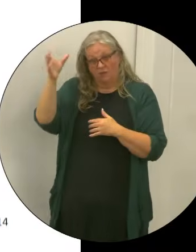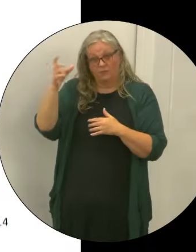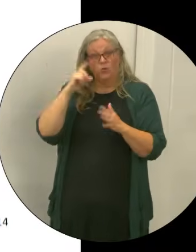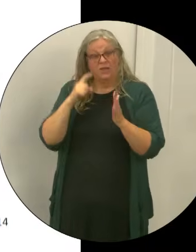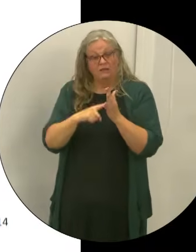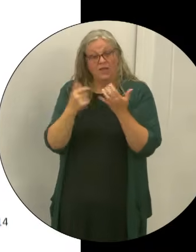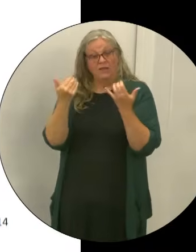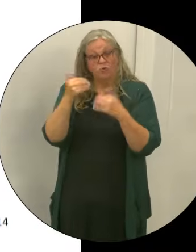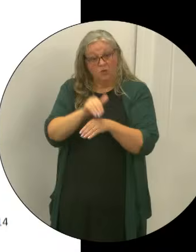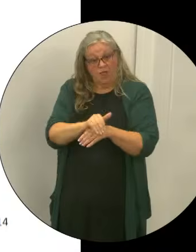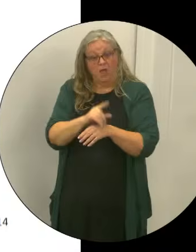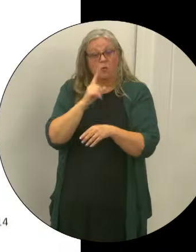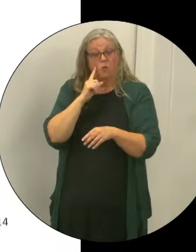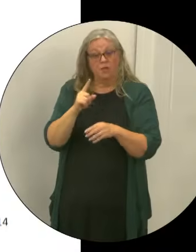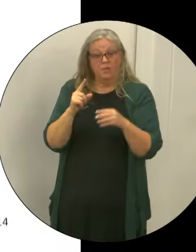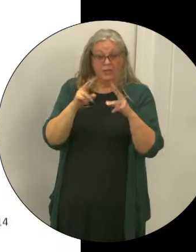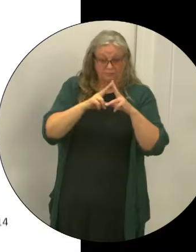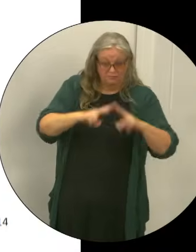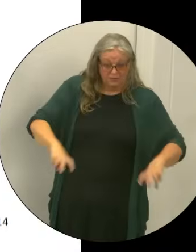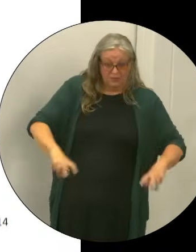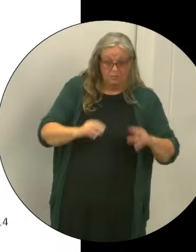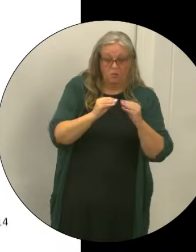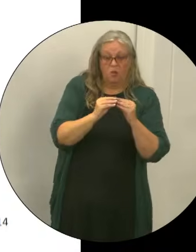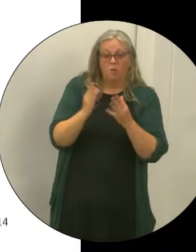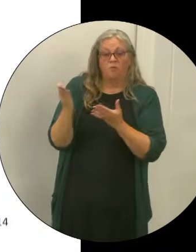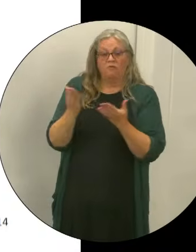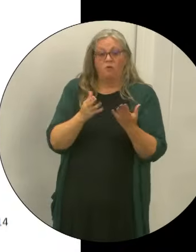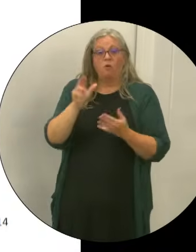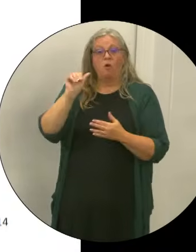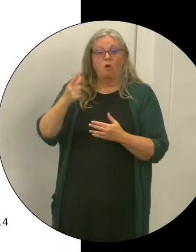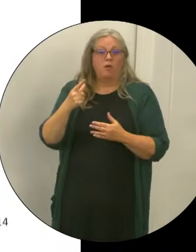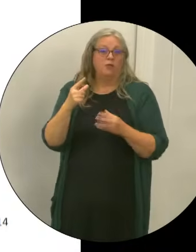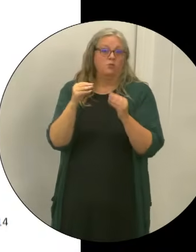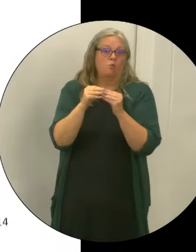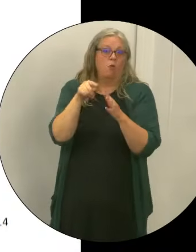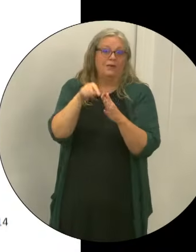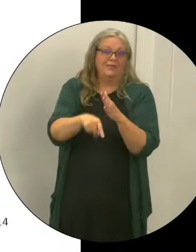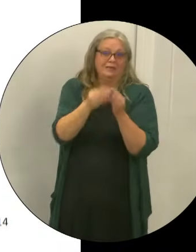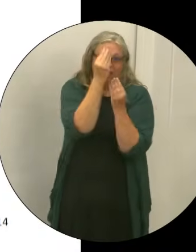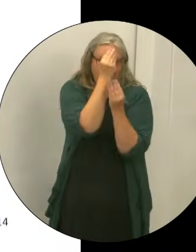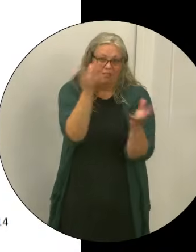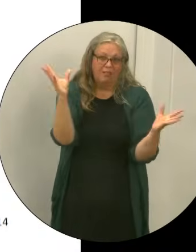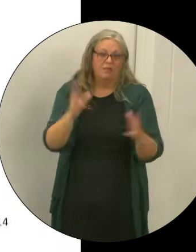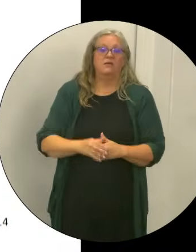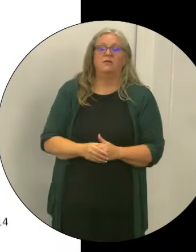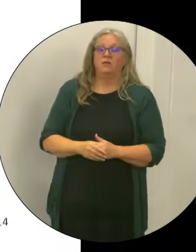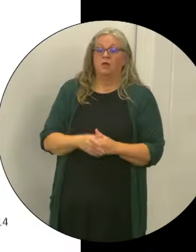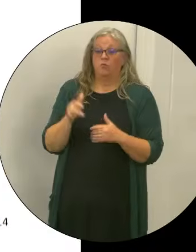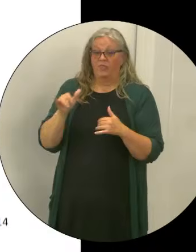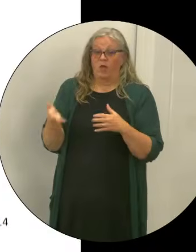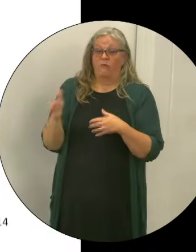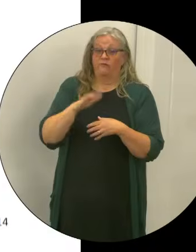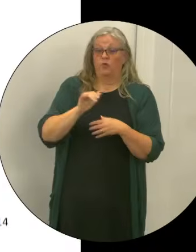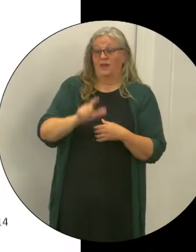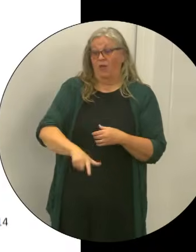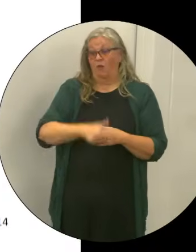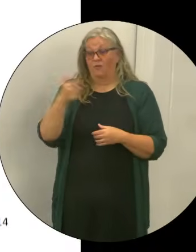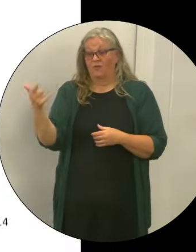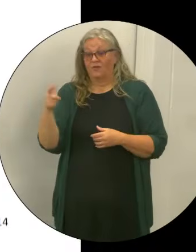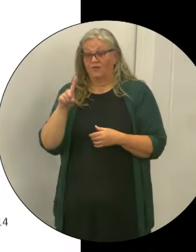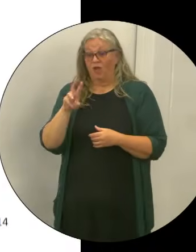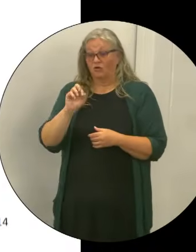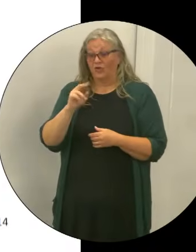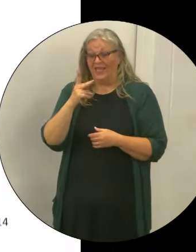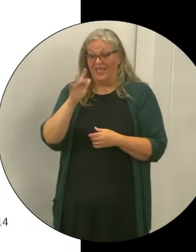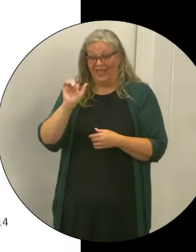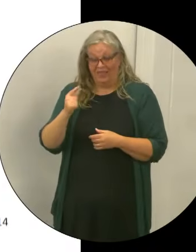tonight will undergo additional analysis before we return in August with more detailed information. With that overview, I'll turn it over to Dr. Keating to